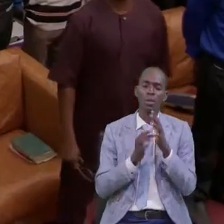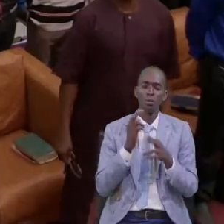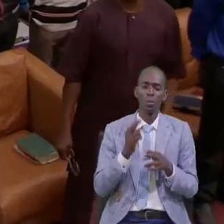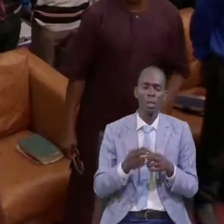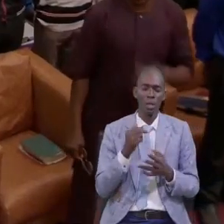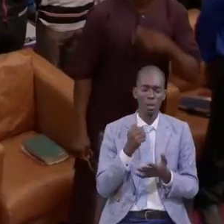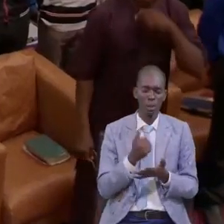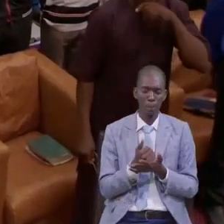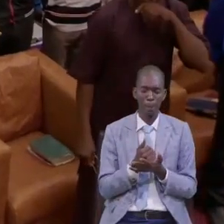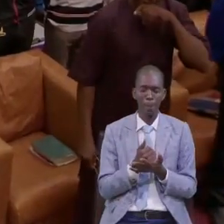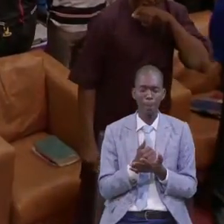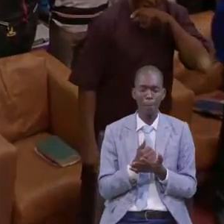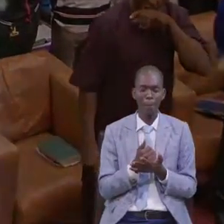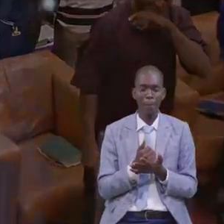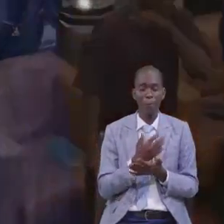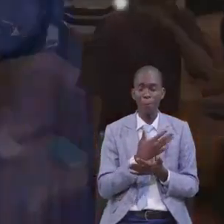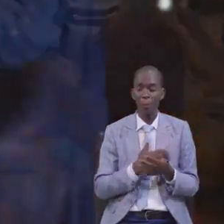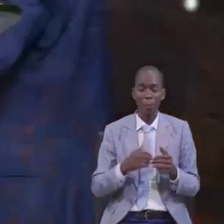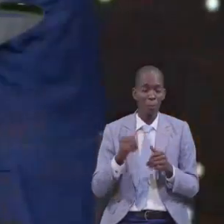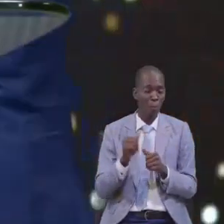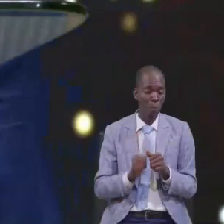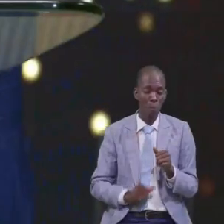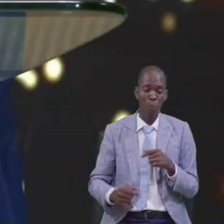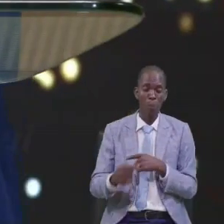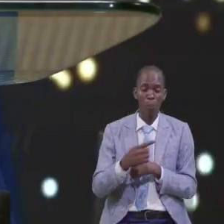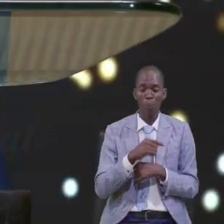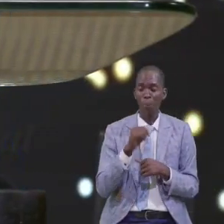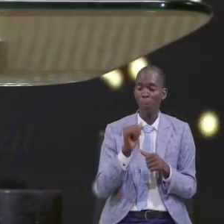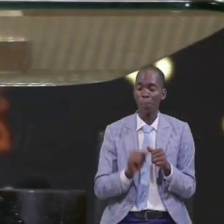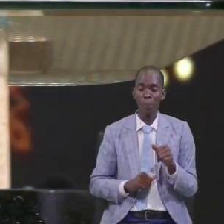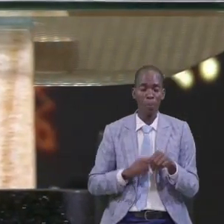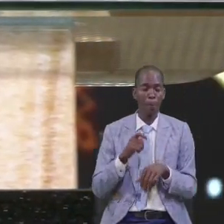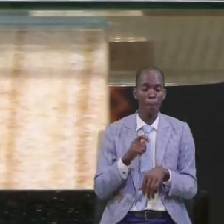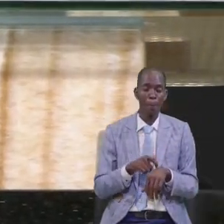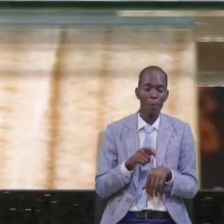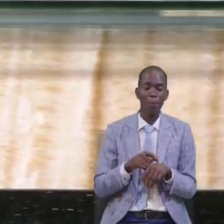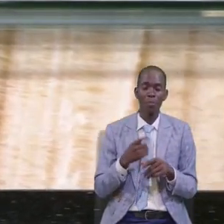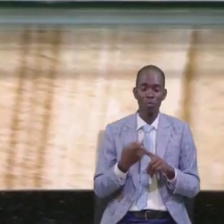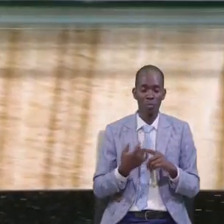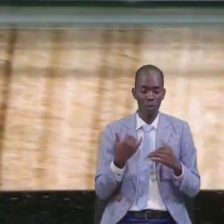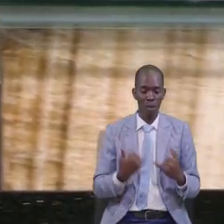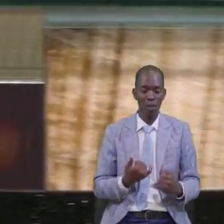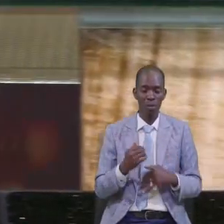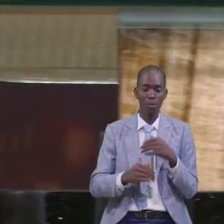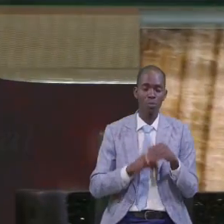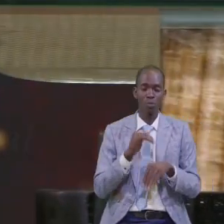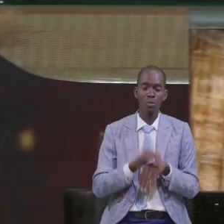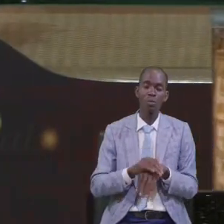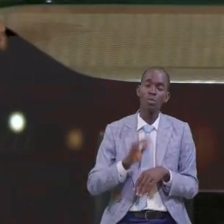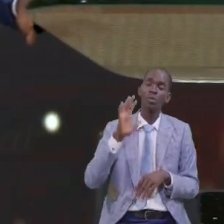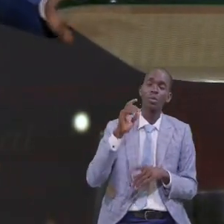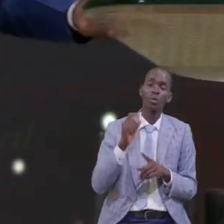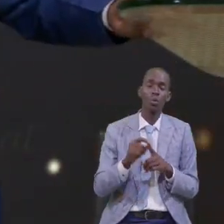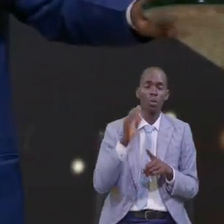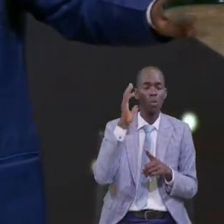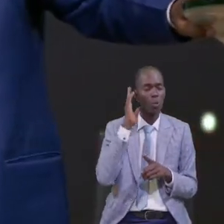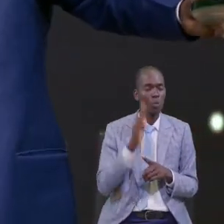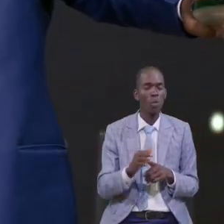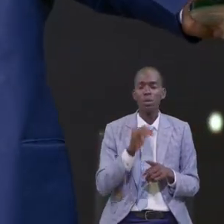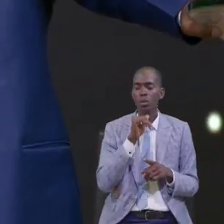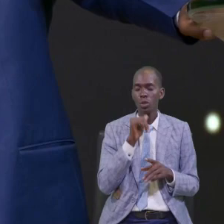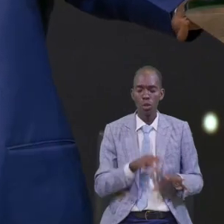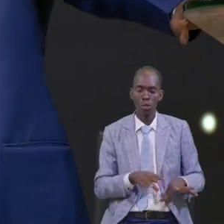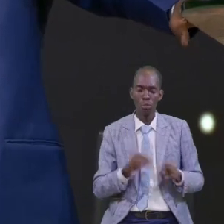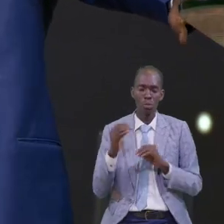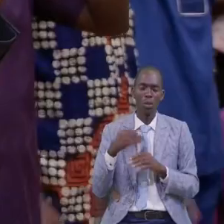name. And every day and every moment henceforth, your word will not be far from